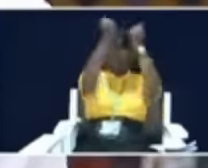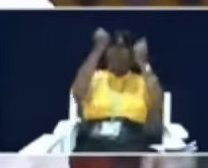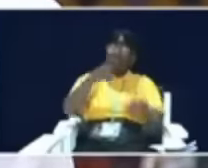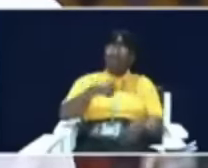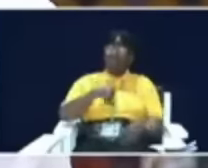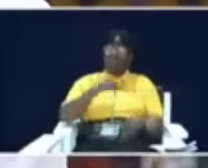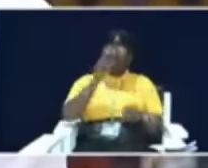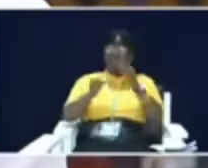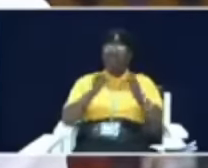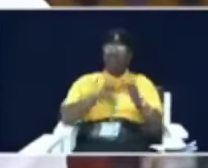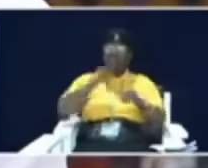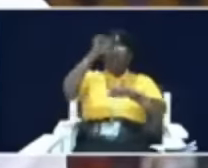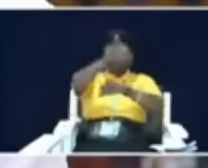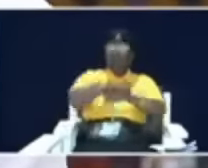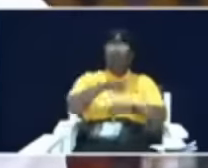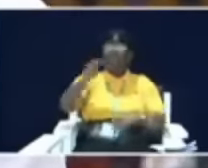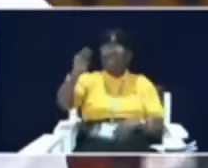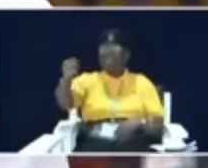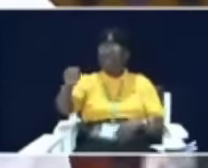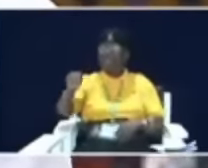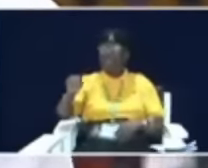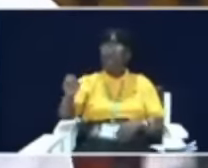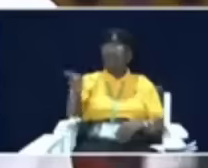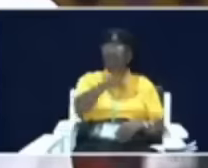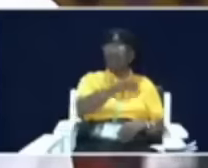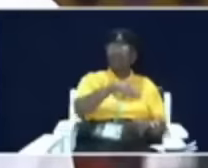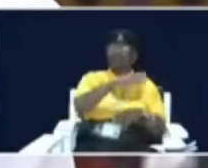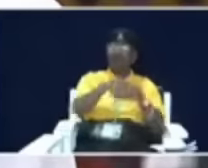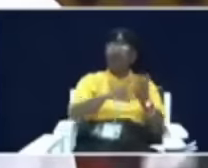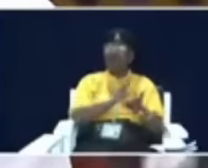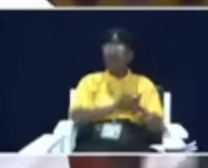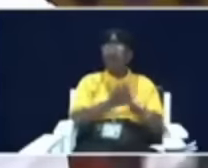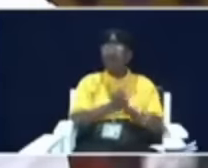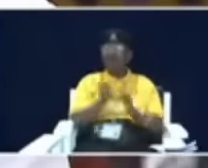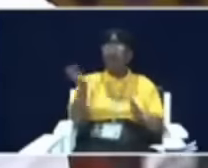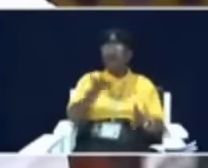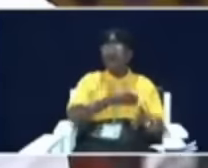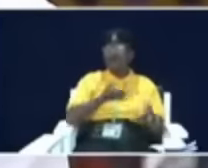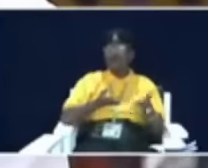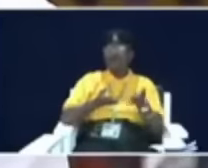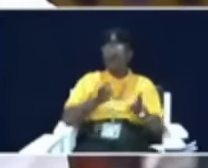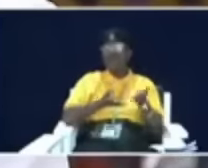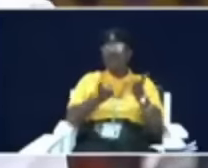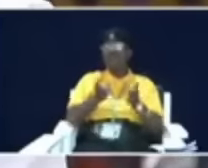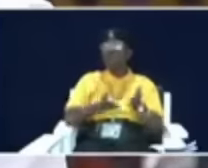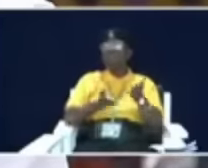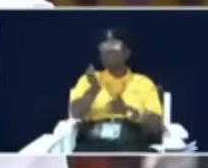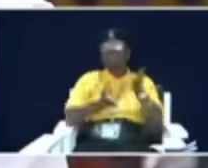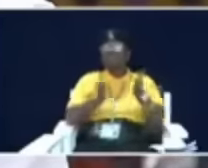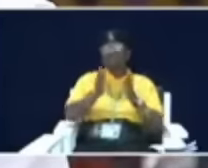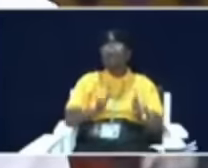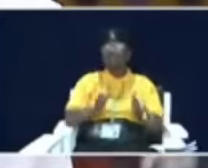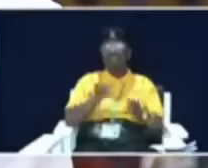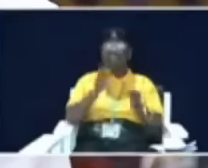If I defeat him, you all become our slaves. If he defeats